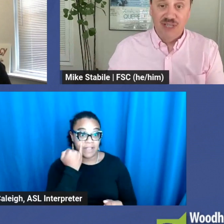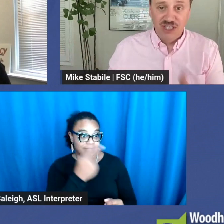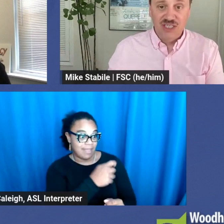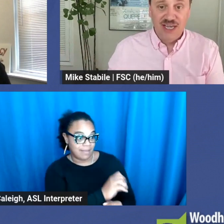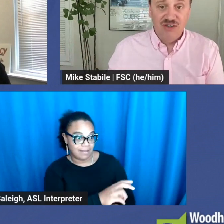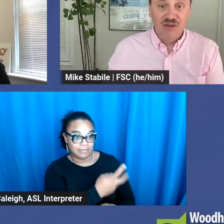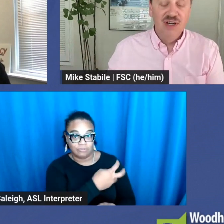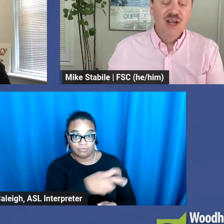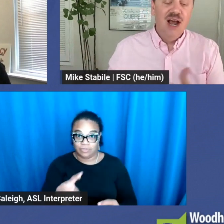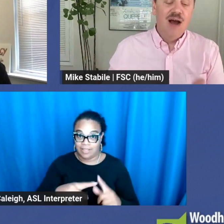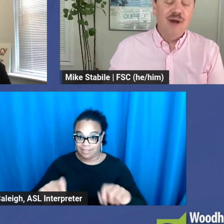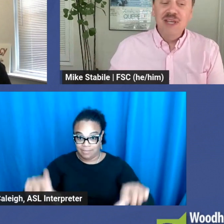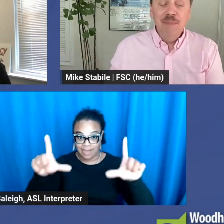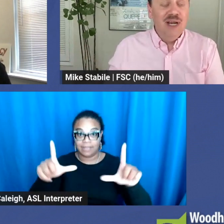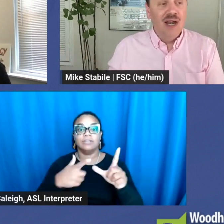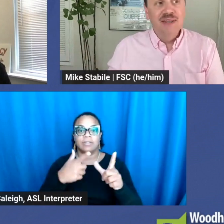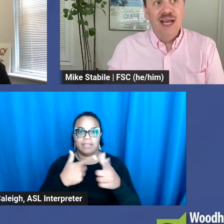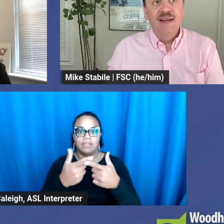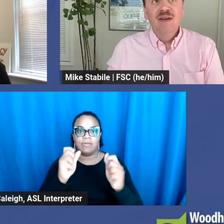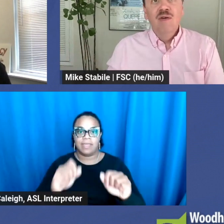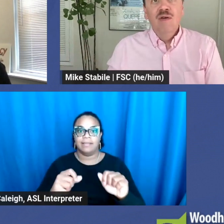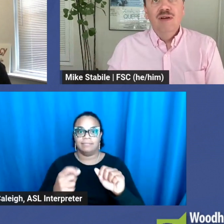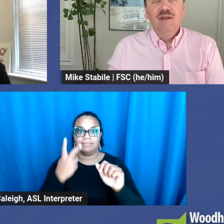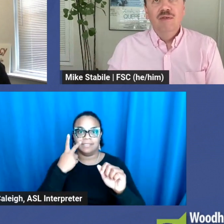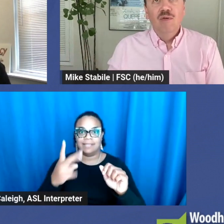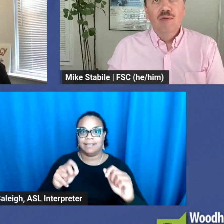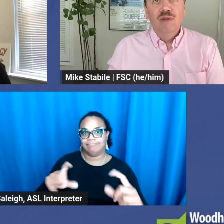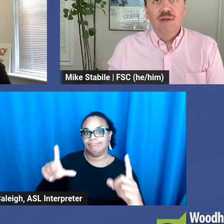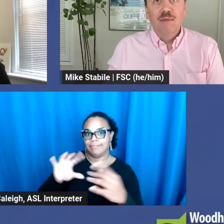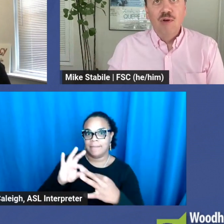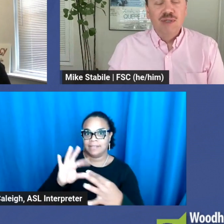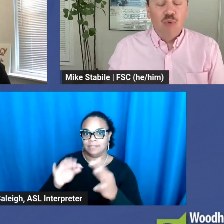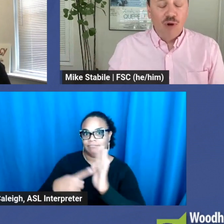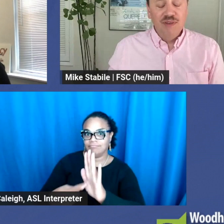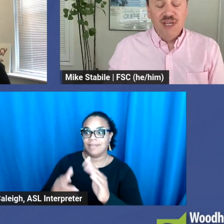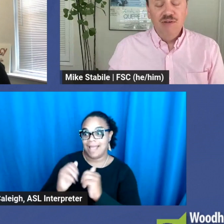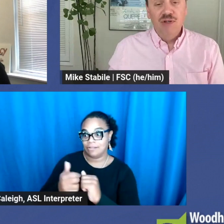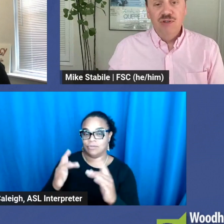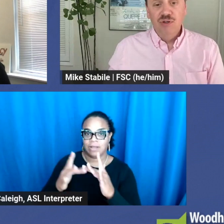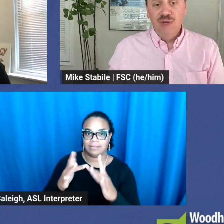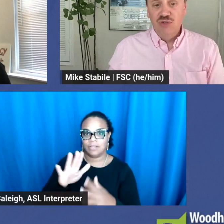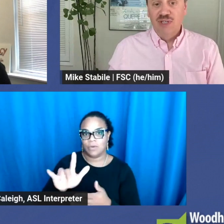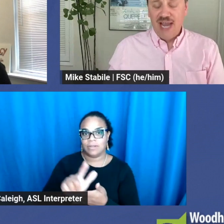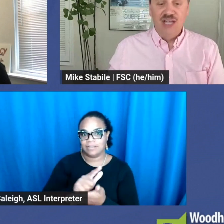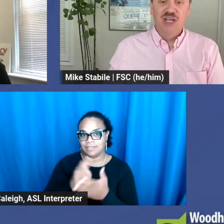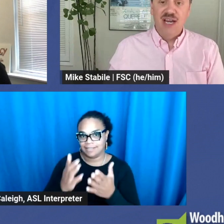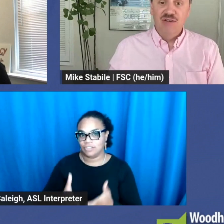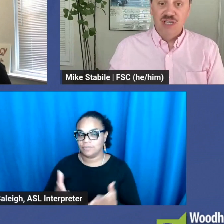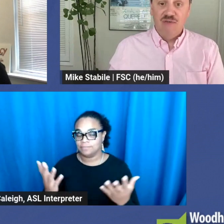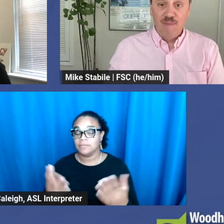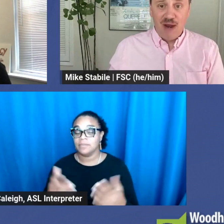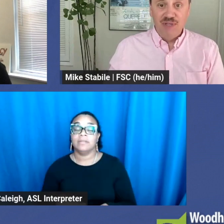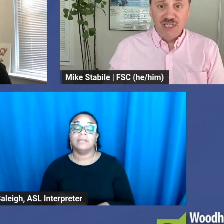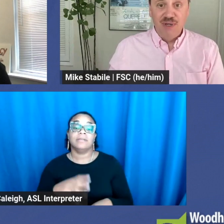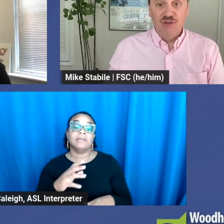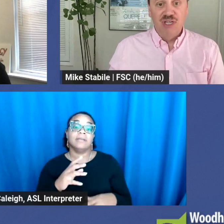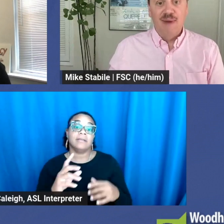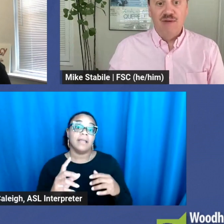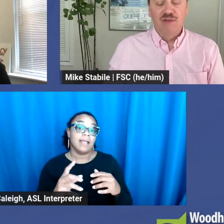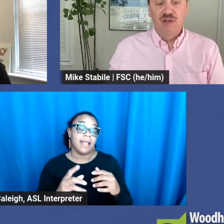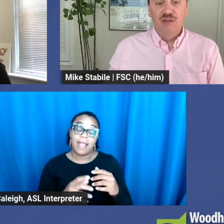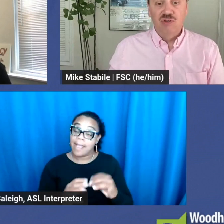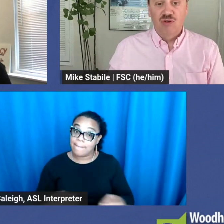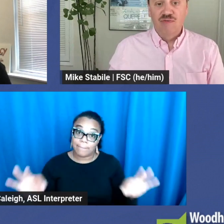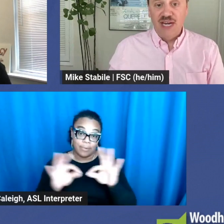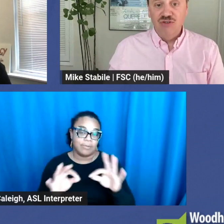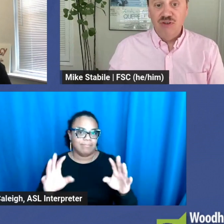contact your legislator. I think beyond that, the most important thing you can do is really educate yourself about these bills and